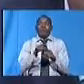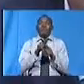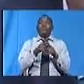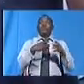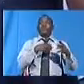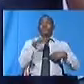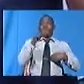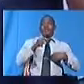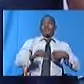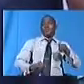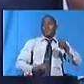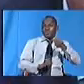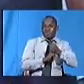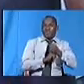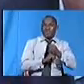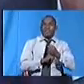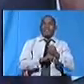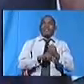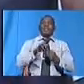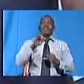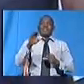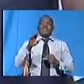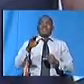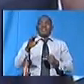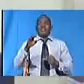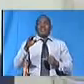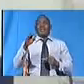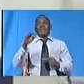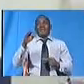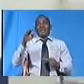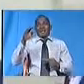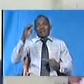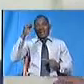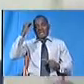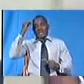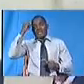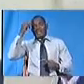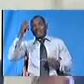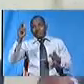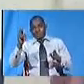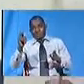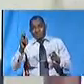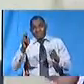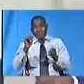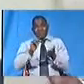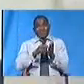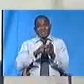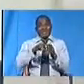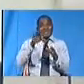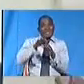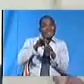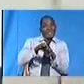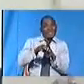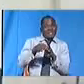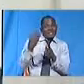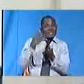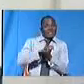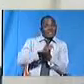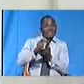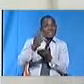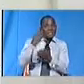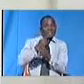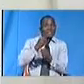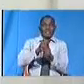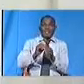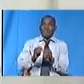should support Dr. Afarijan's position that this was the most transparent election this country has